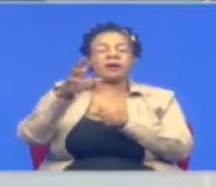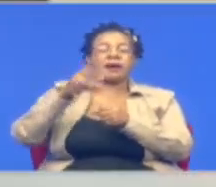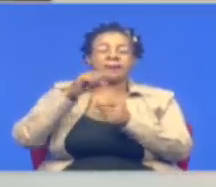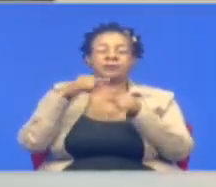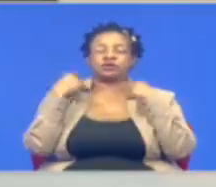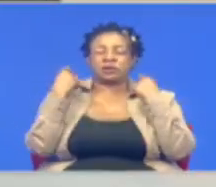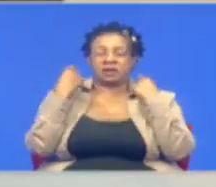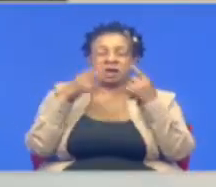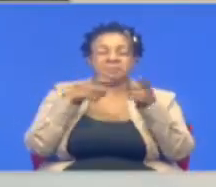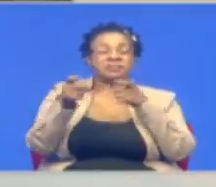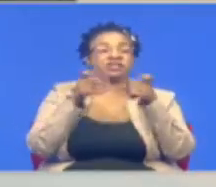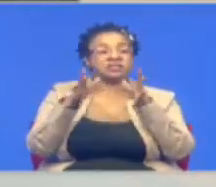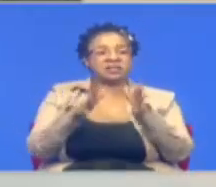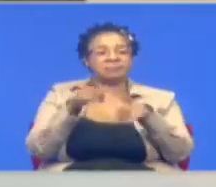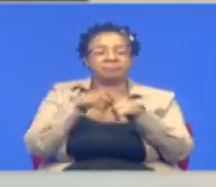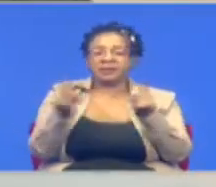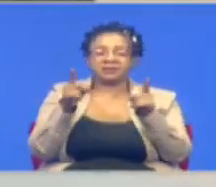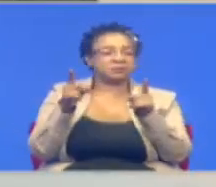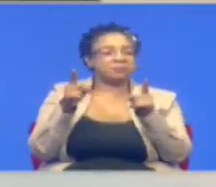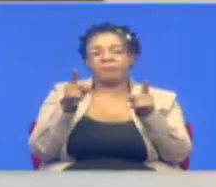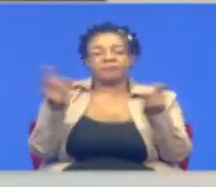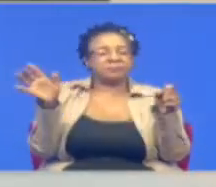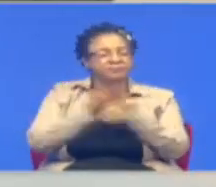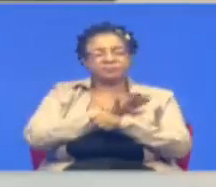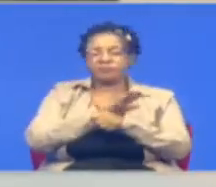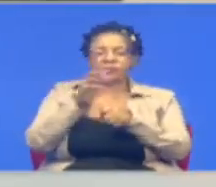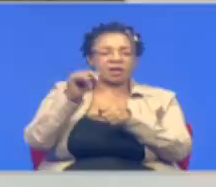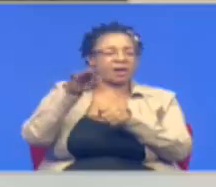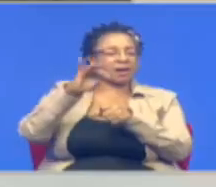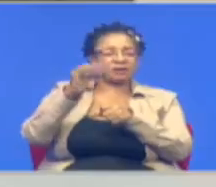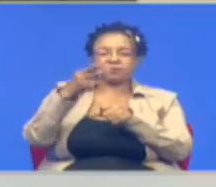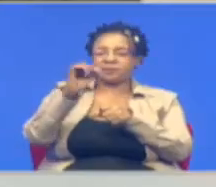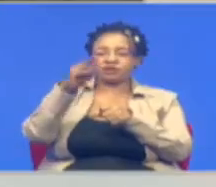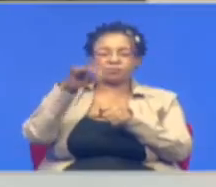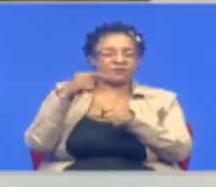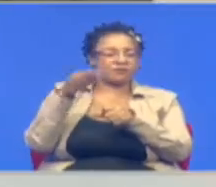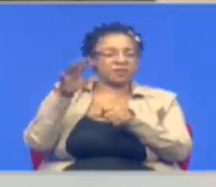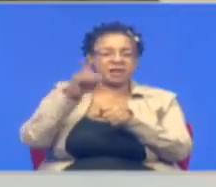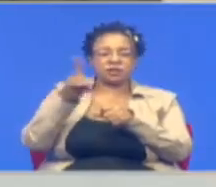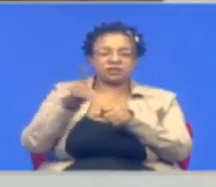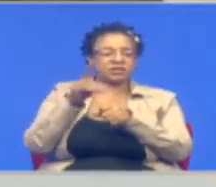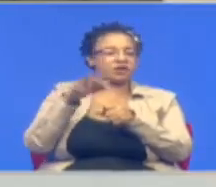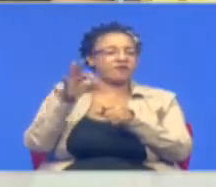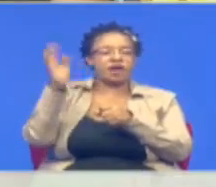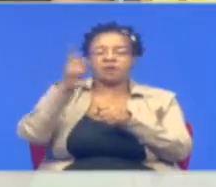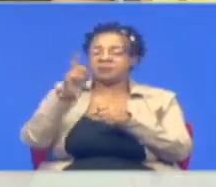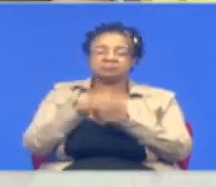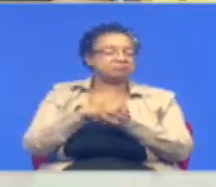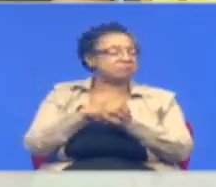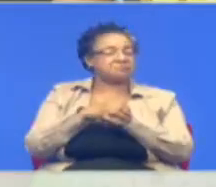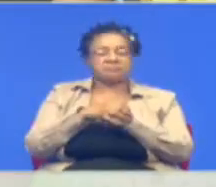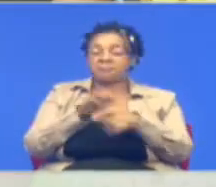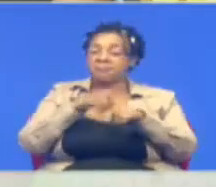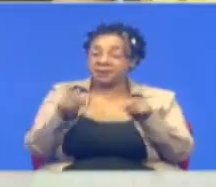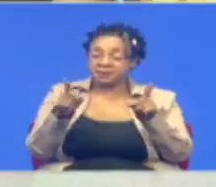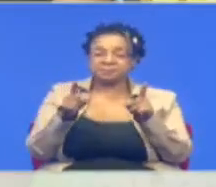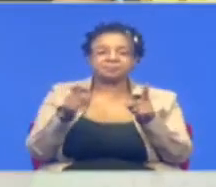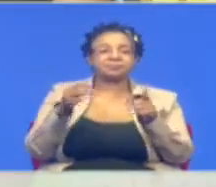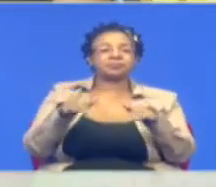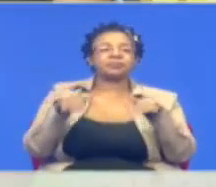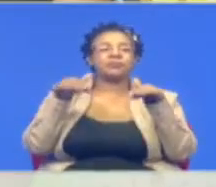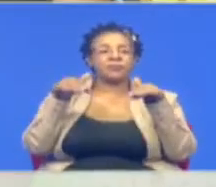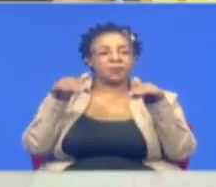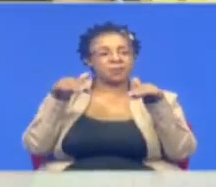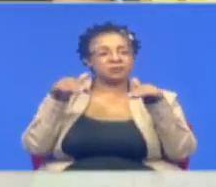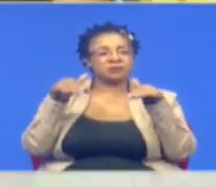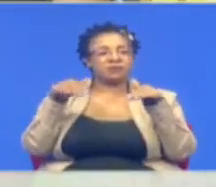administrator. But then he's not a full archbishop of the archdiocese of Nairobi. Meanwhile, we are waiting for